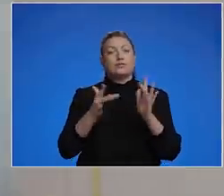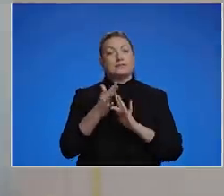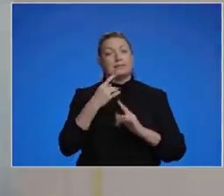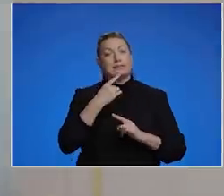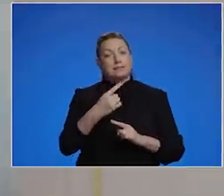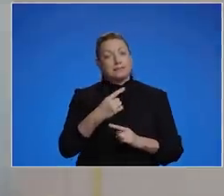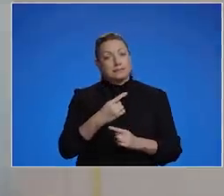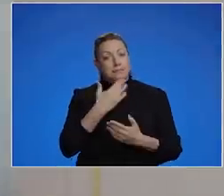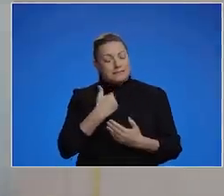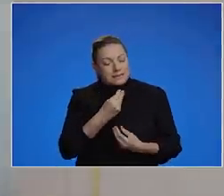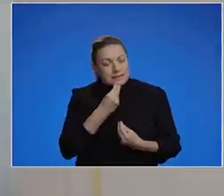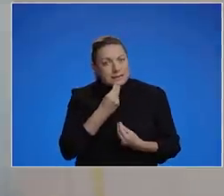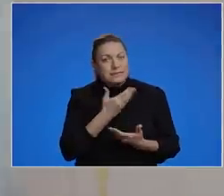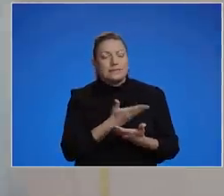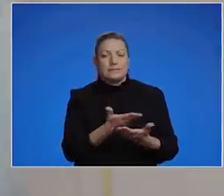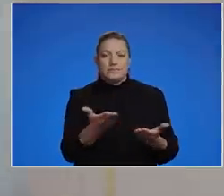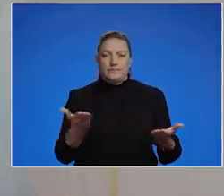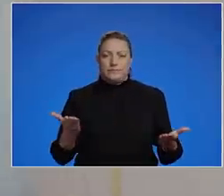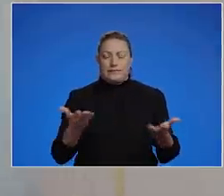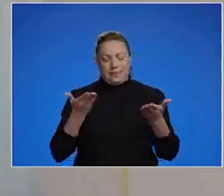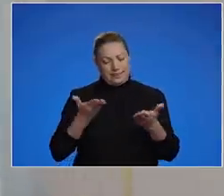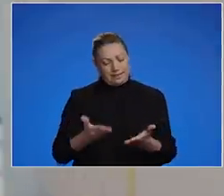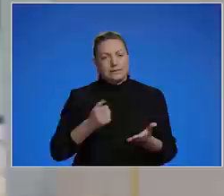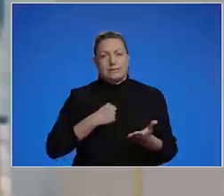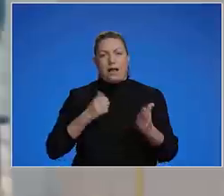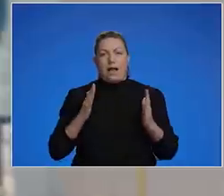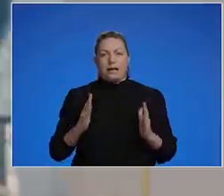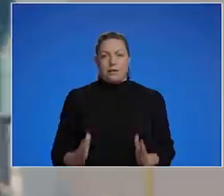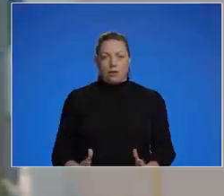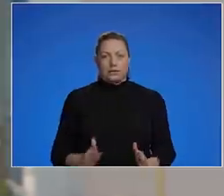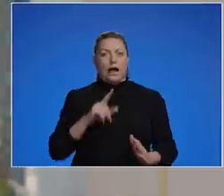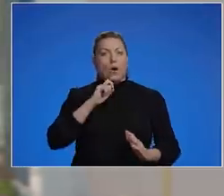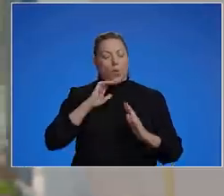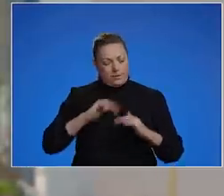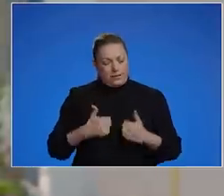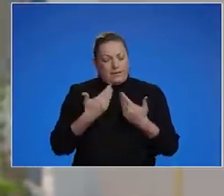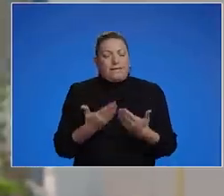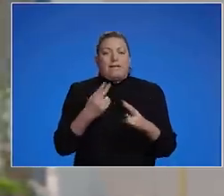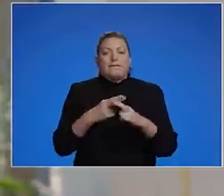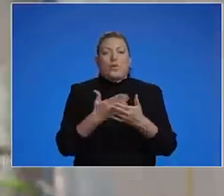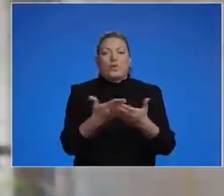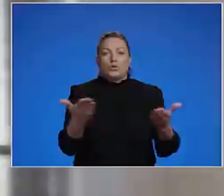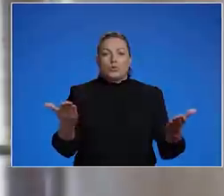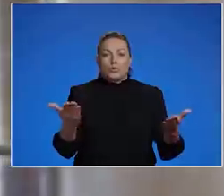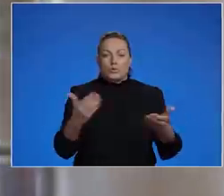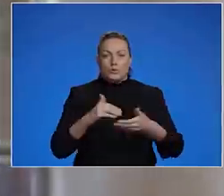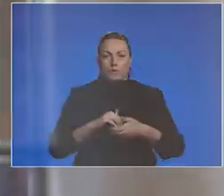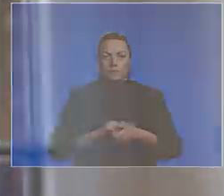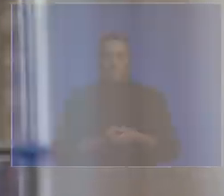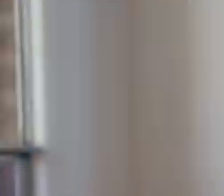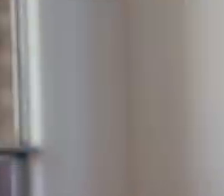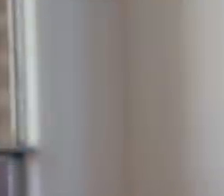all of you, and eat of it, for this is my body, which will be given up for you."